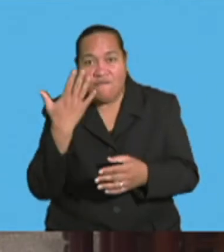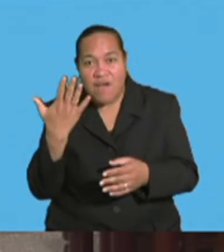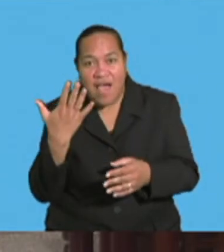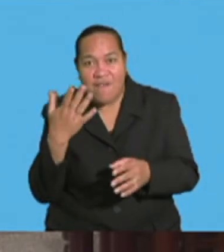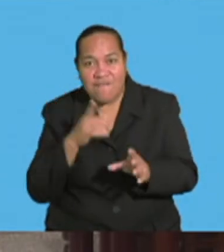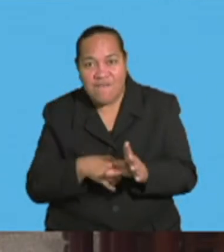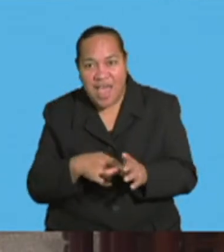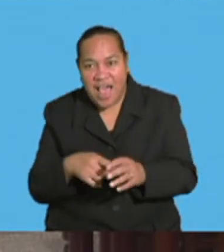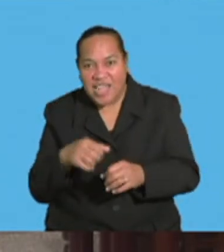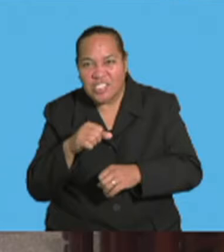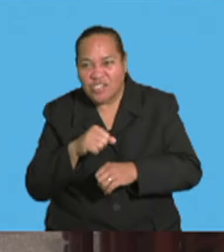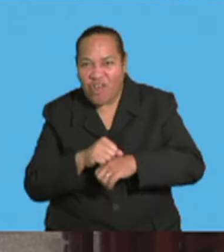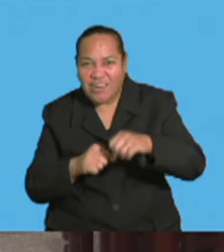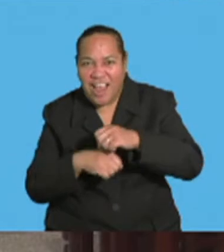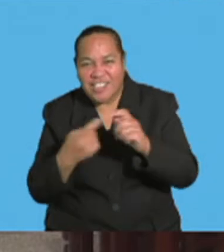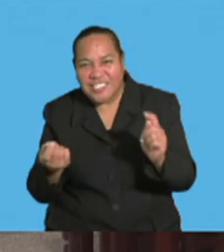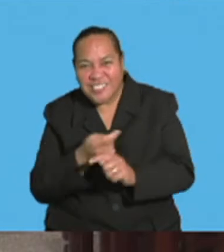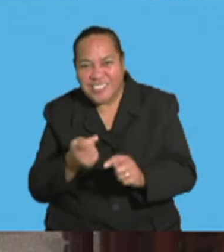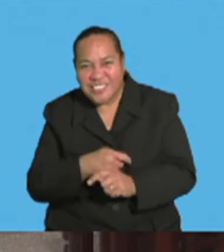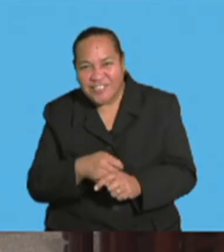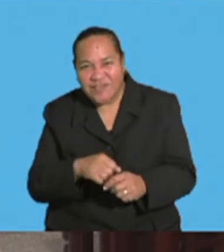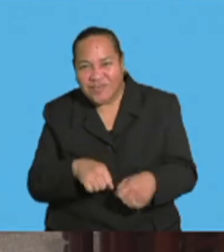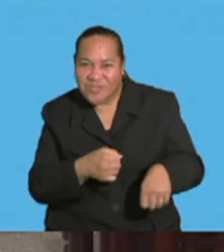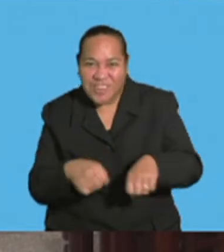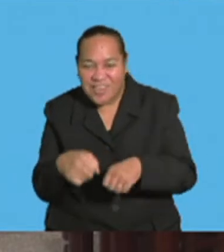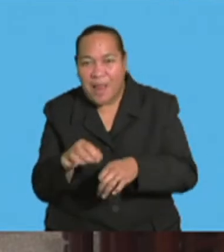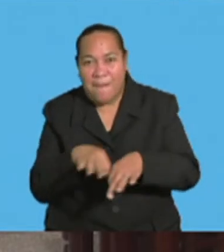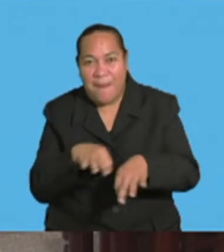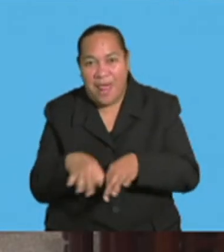reform and restructure plan, and the vision behind this is to